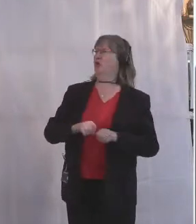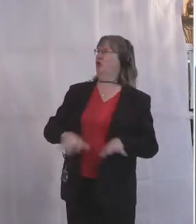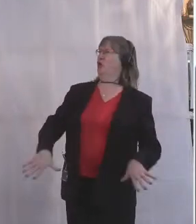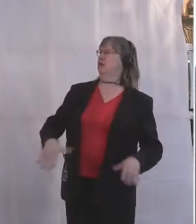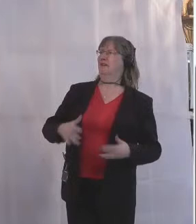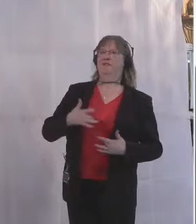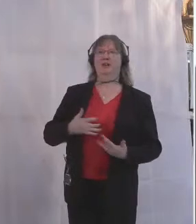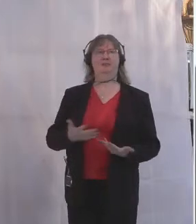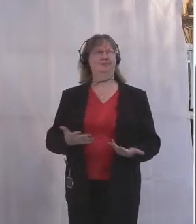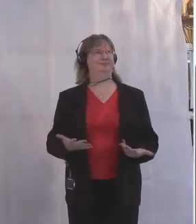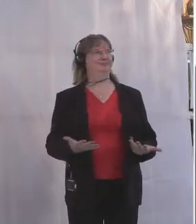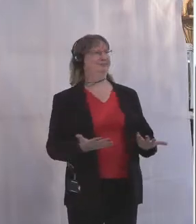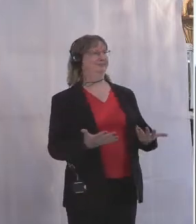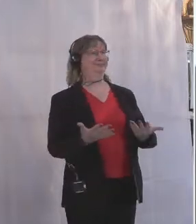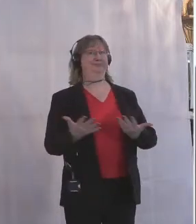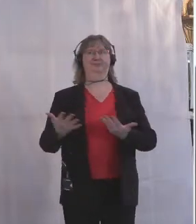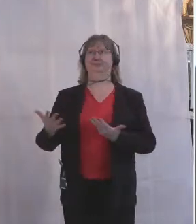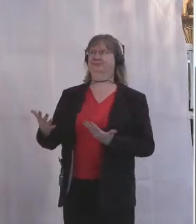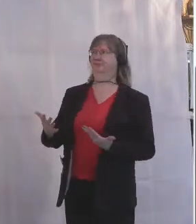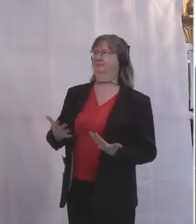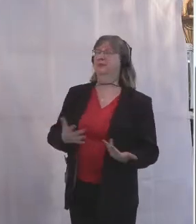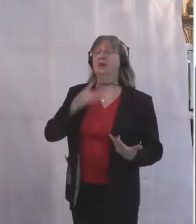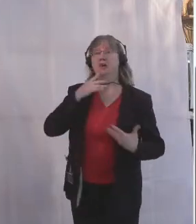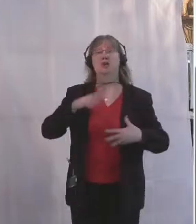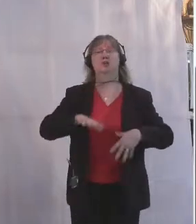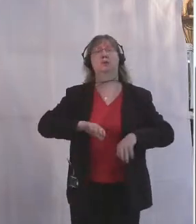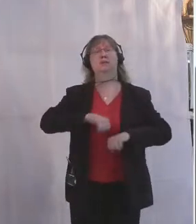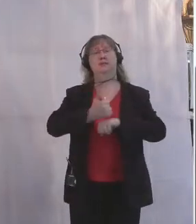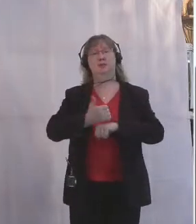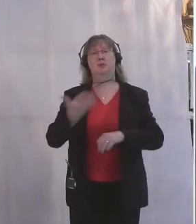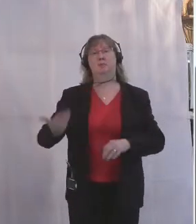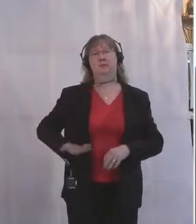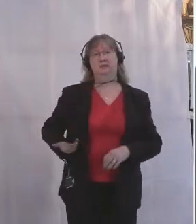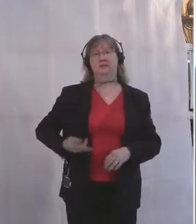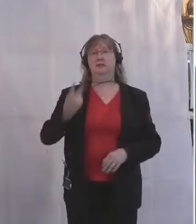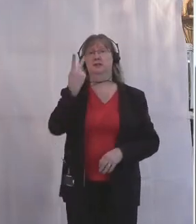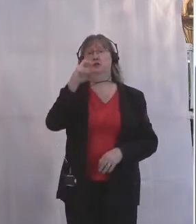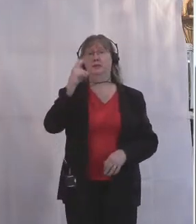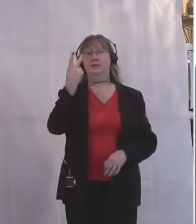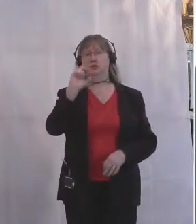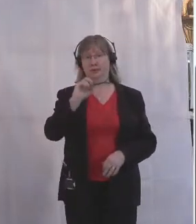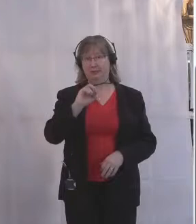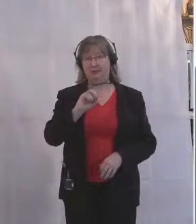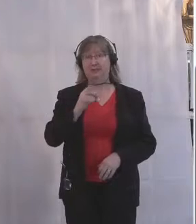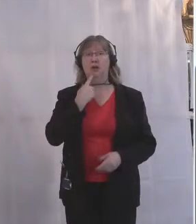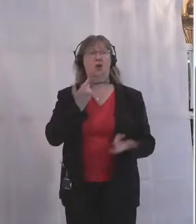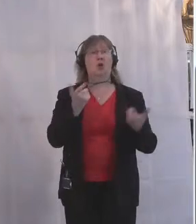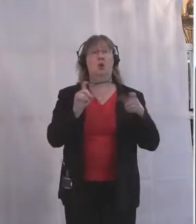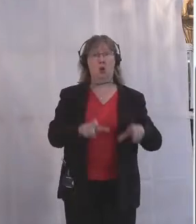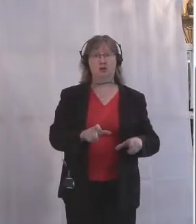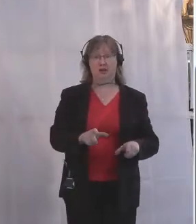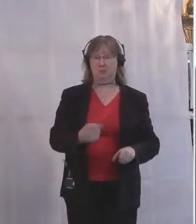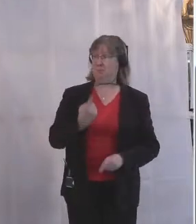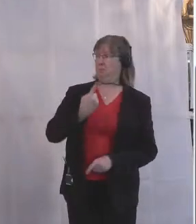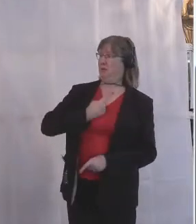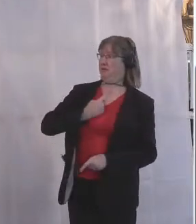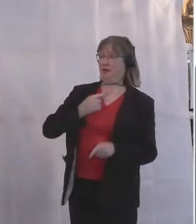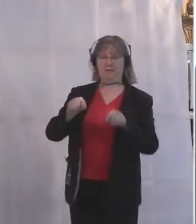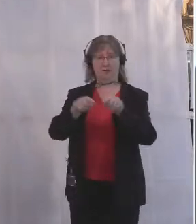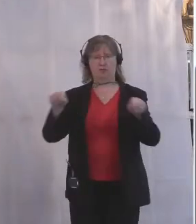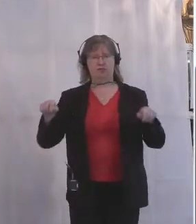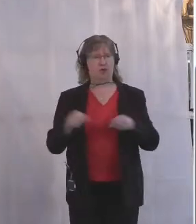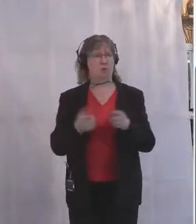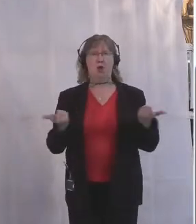So to address the loneliness, I started the business in 2020 in the middle of lockdown, alone in my room,